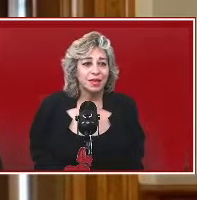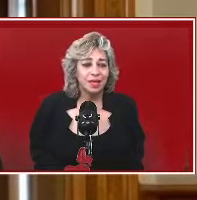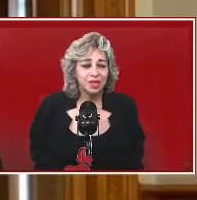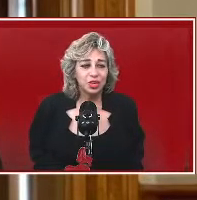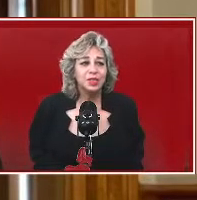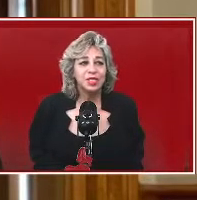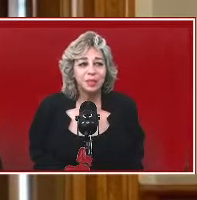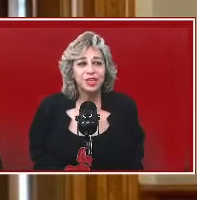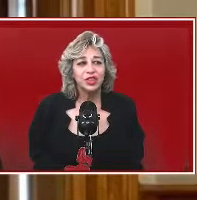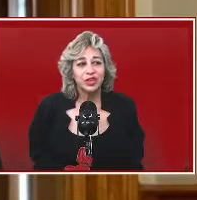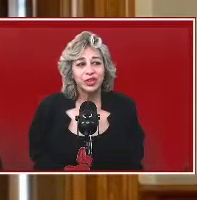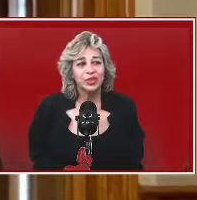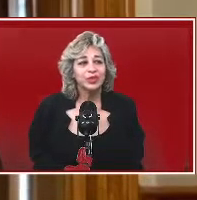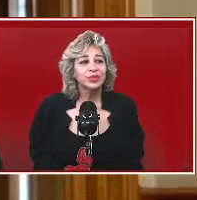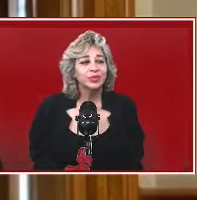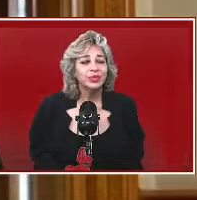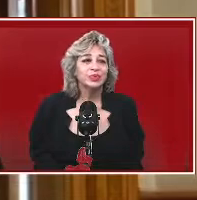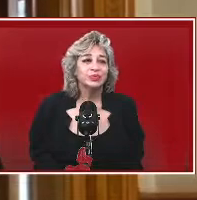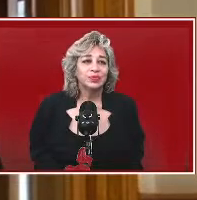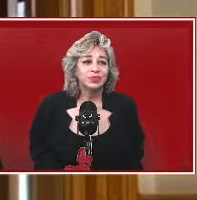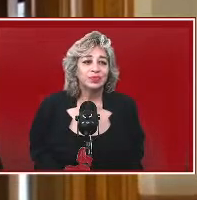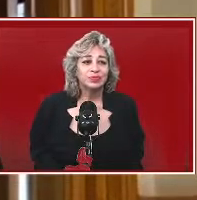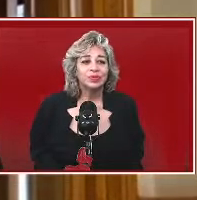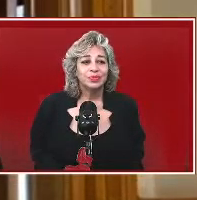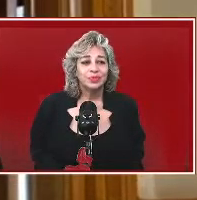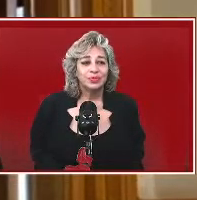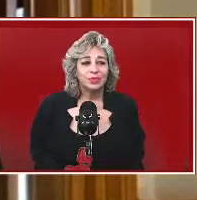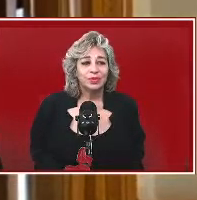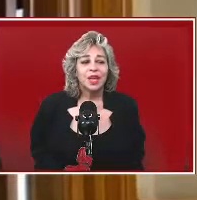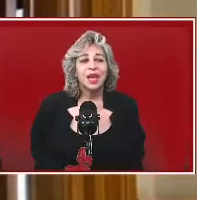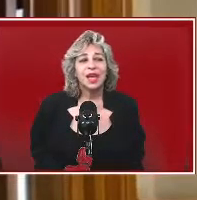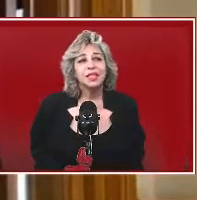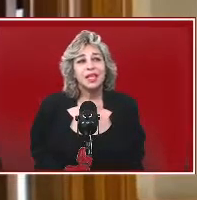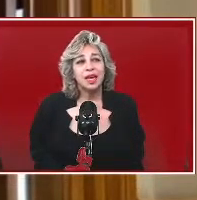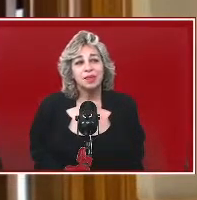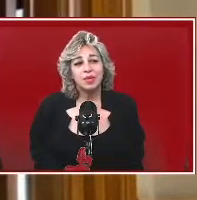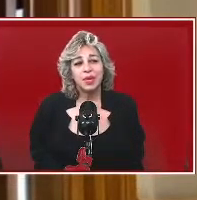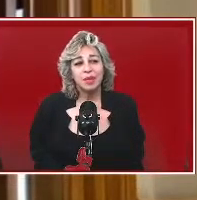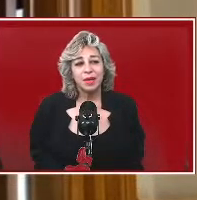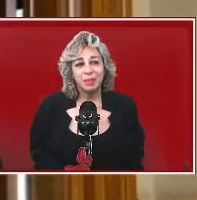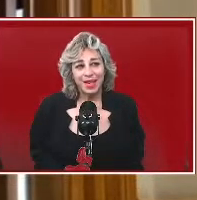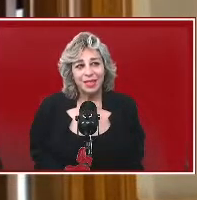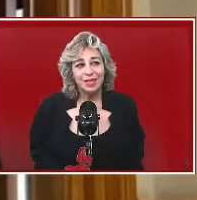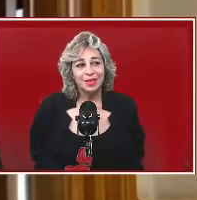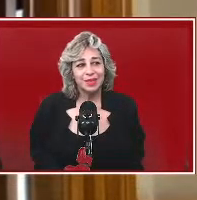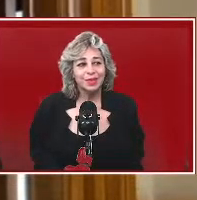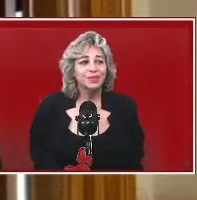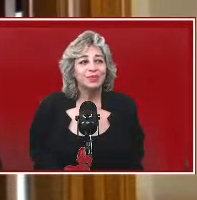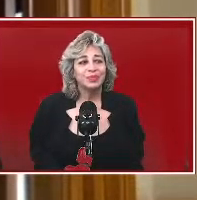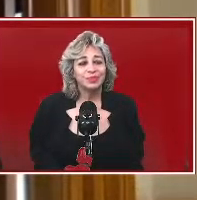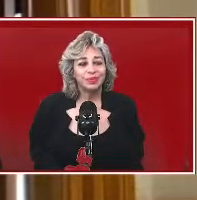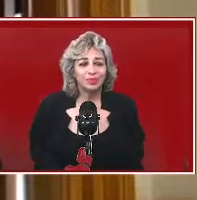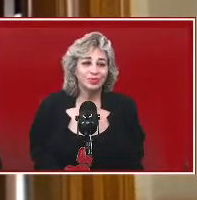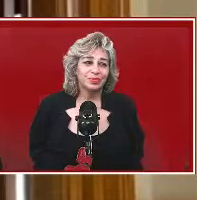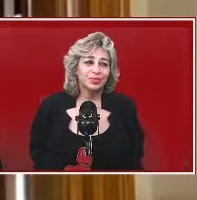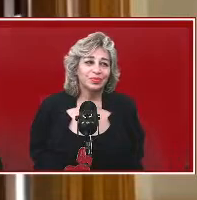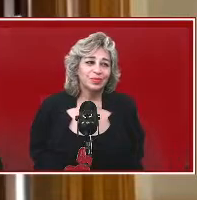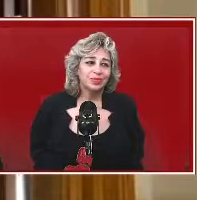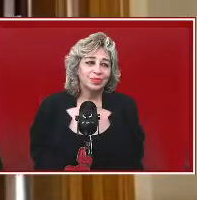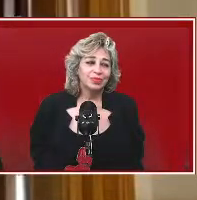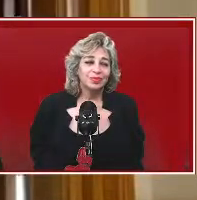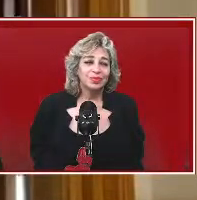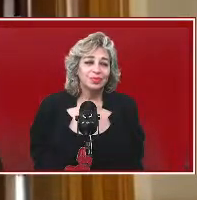passes into its measure, la epidemia, as the epidemic passes, ya van a poder